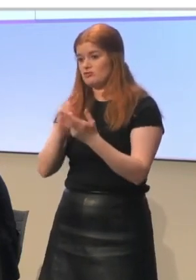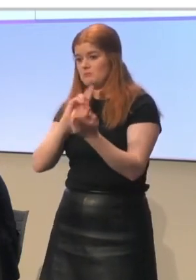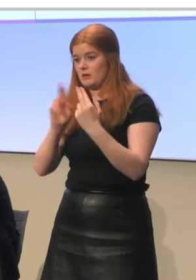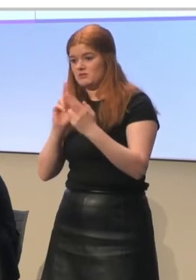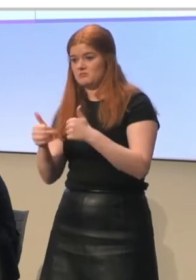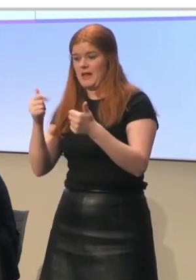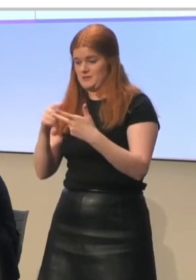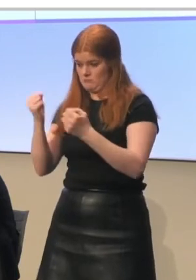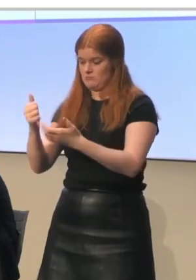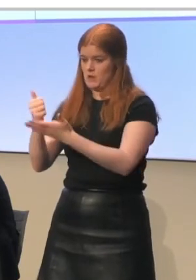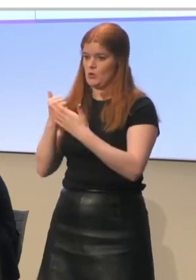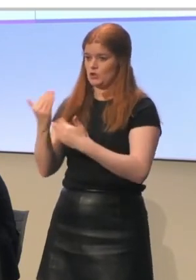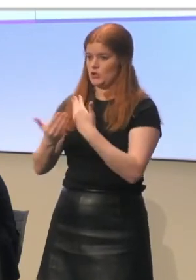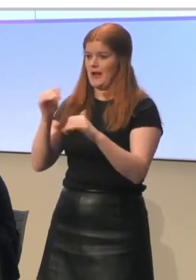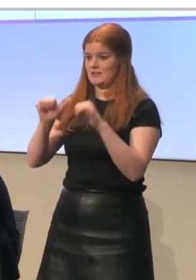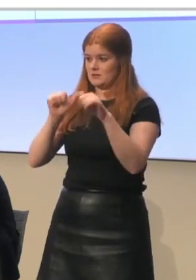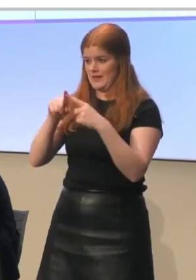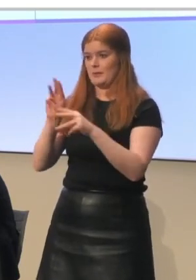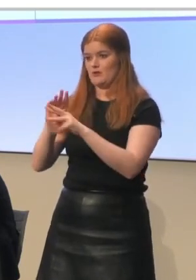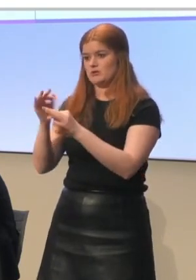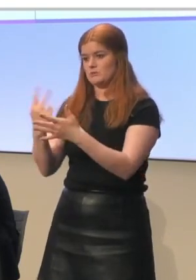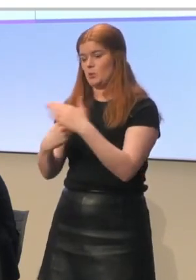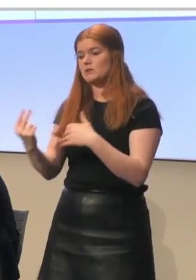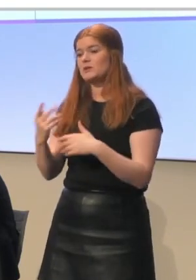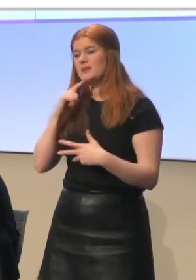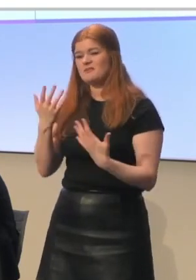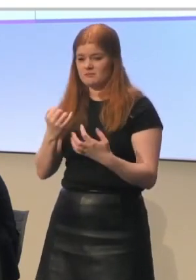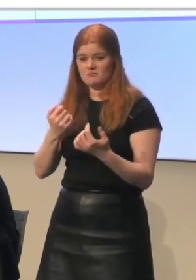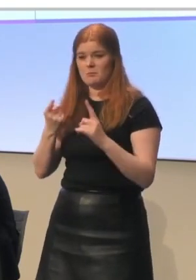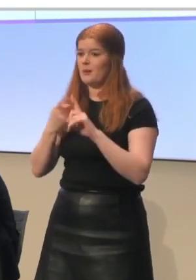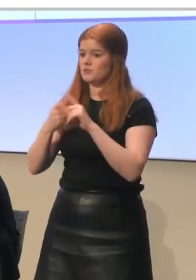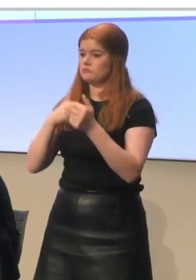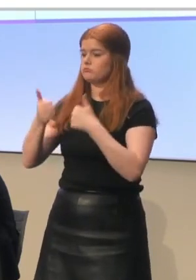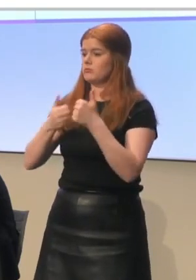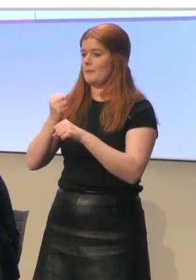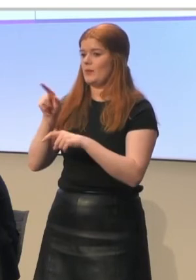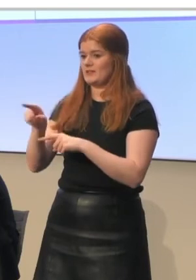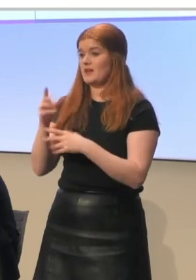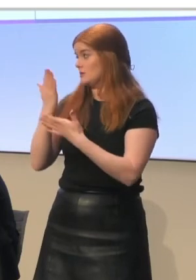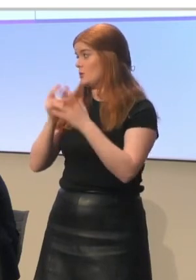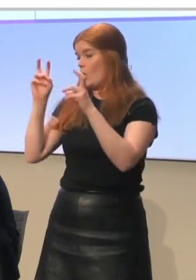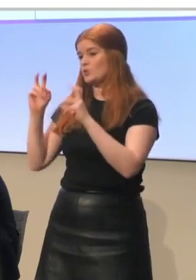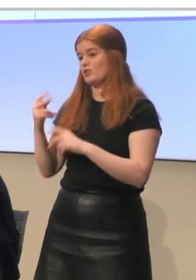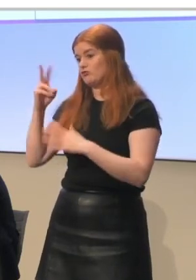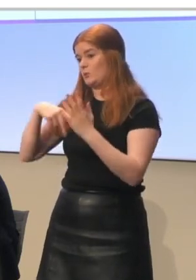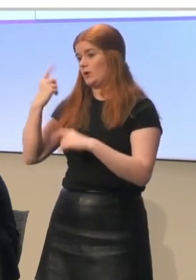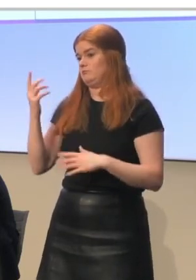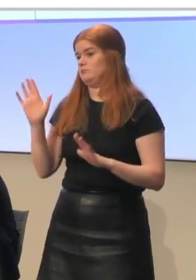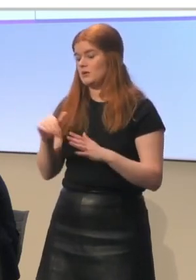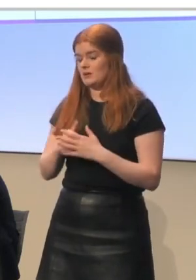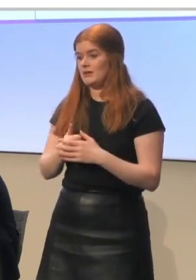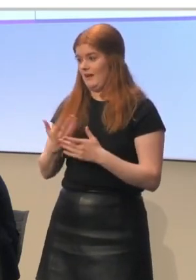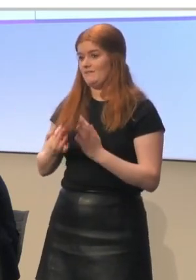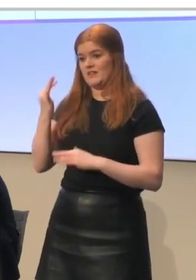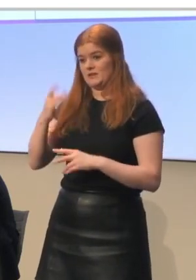and very supportive of young adults and indeed their parents. So there was very positive sentiment there. There's some quotes there. I'll just read one. "I did find